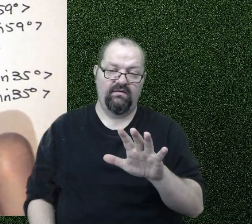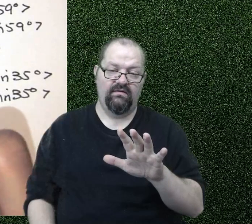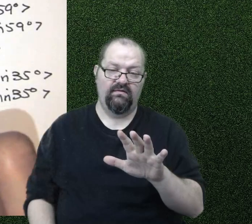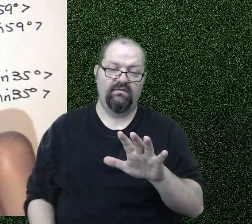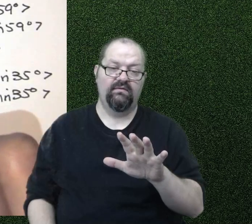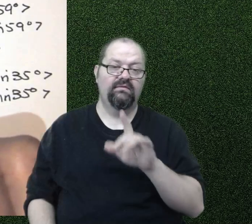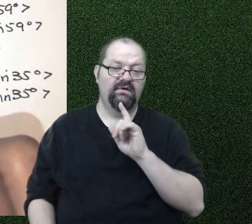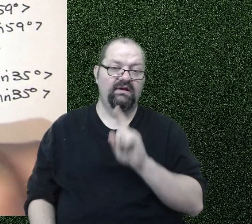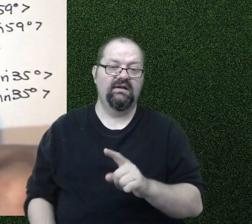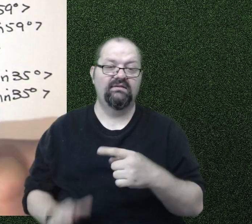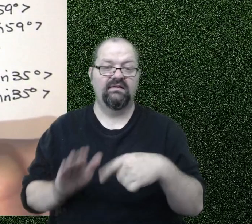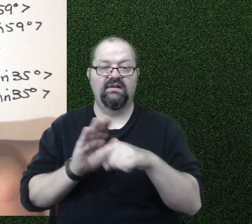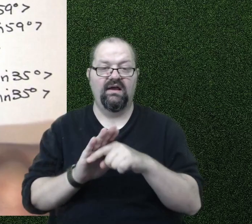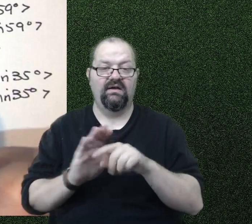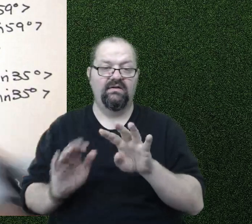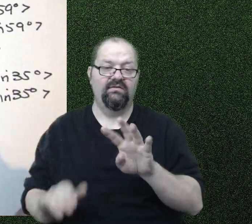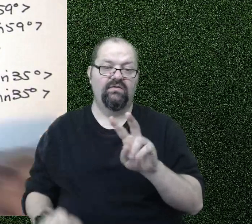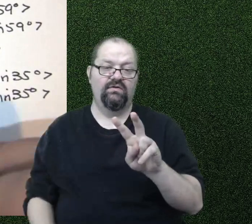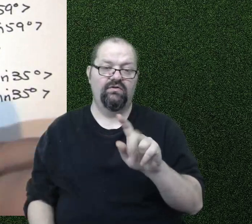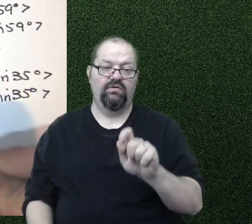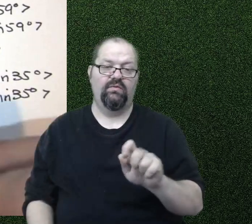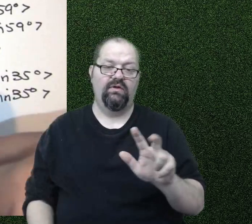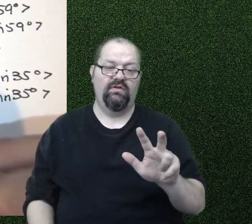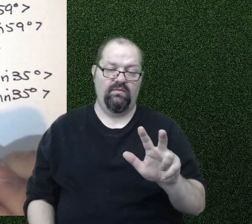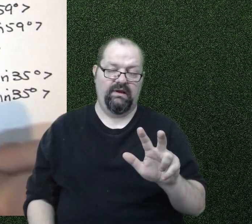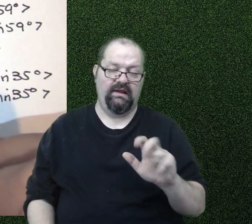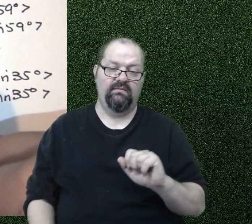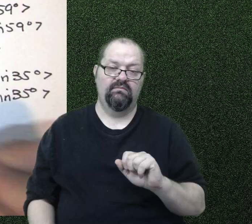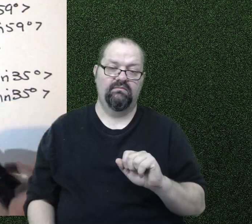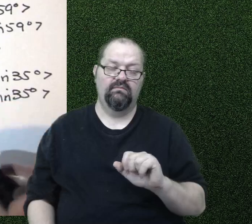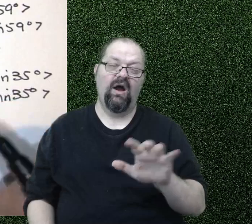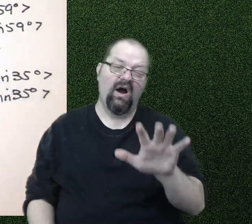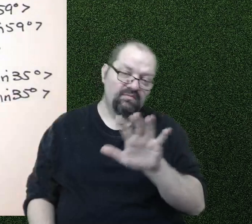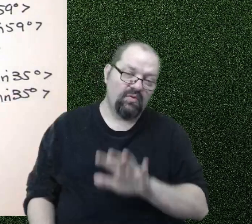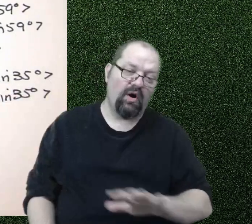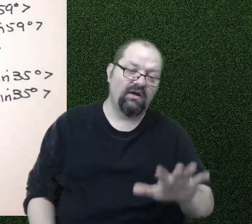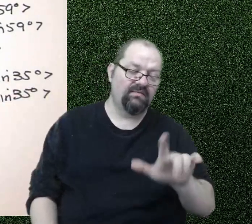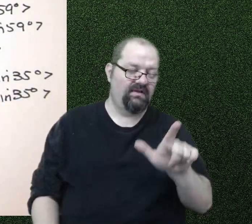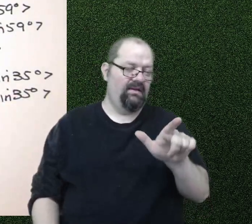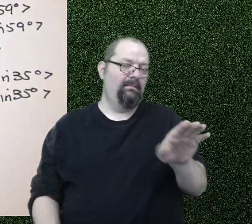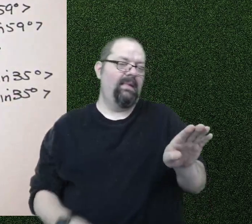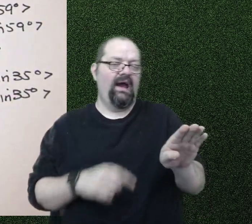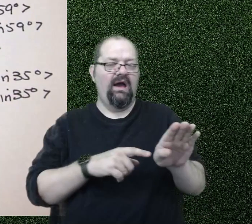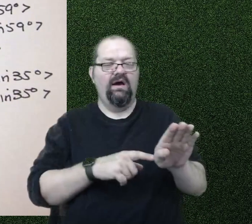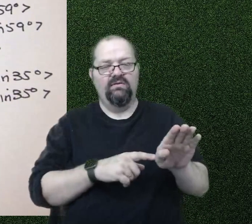It's negative 42.3 approximately. It's pounds, but